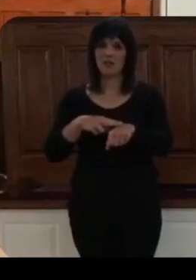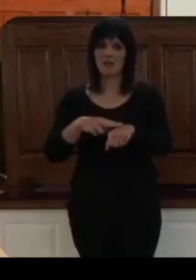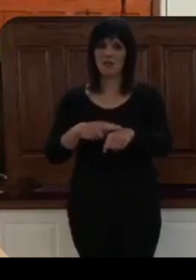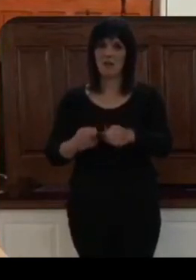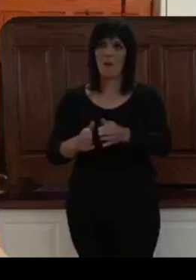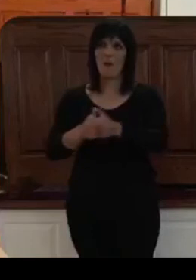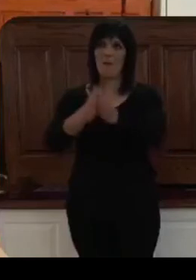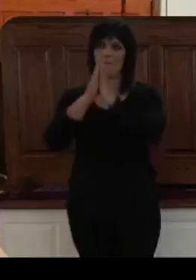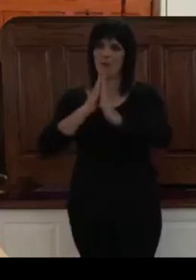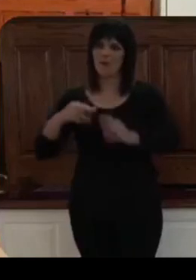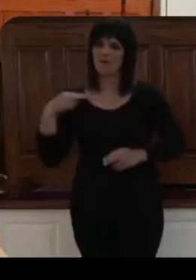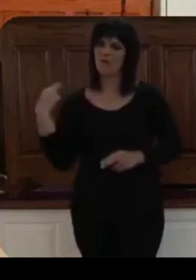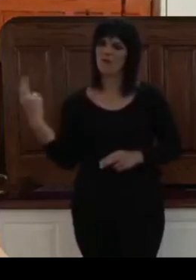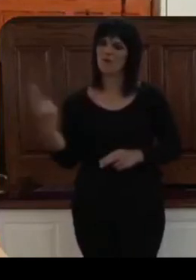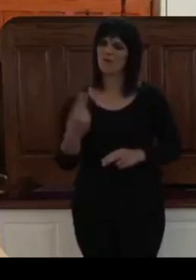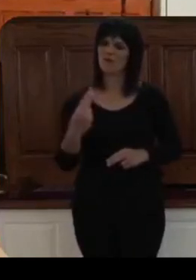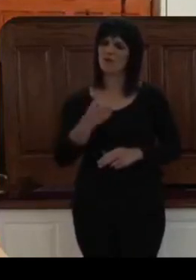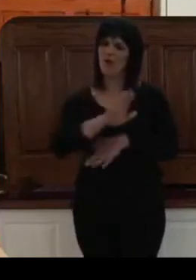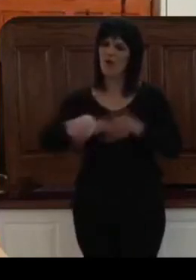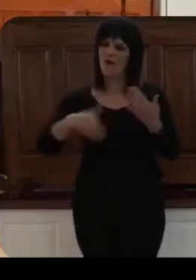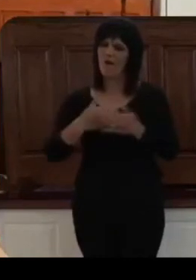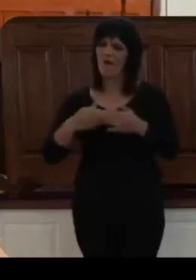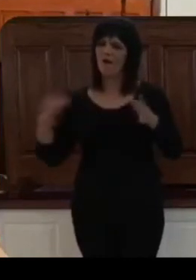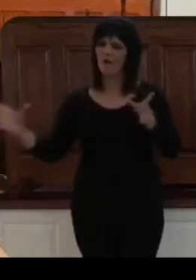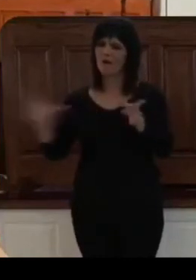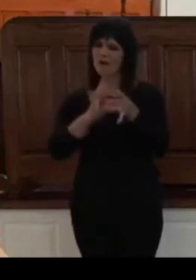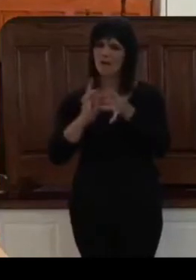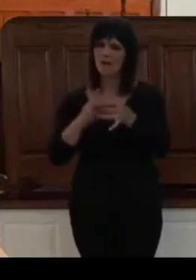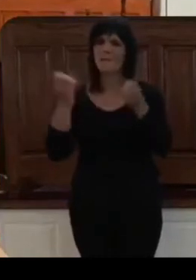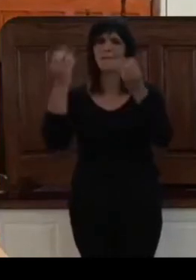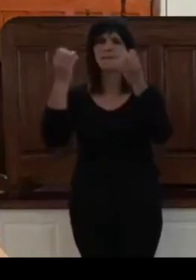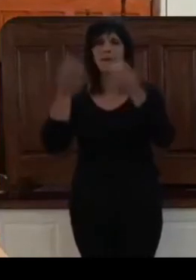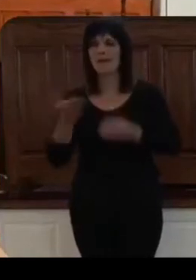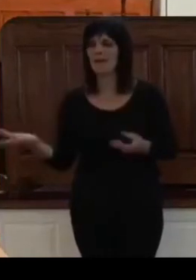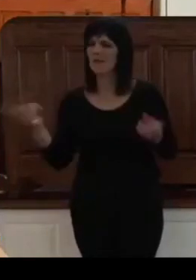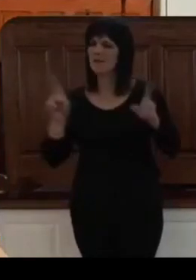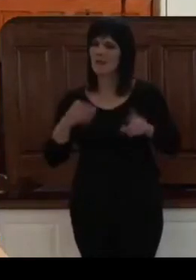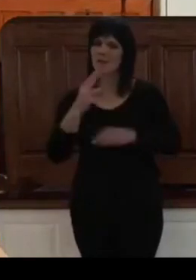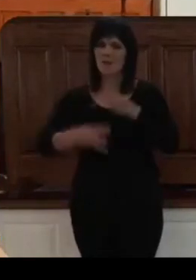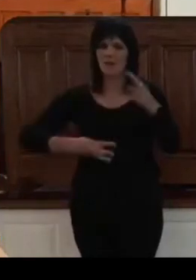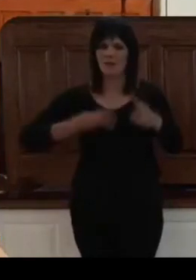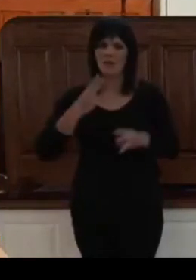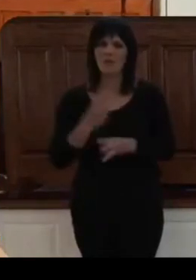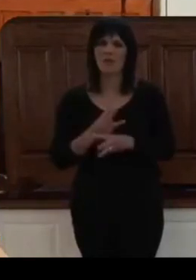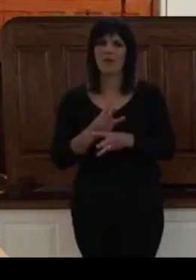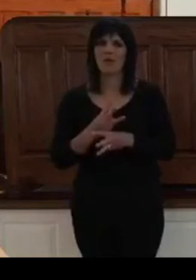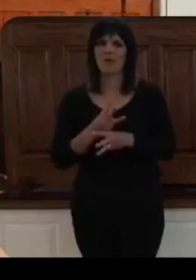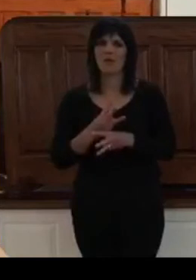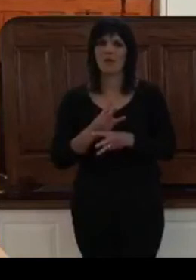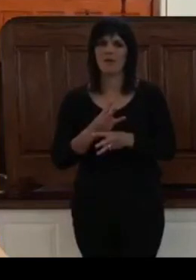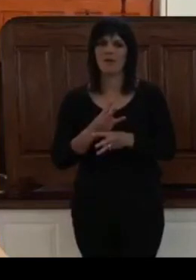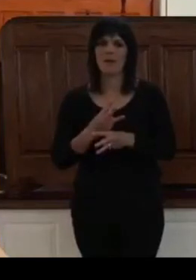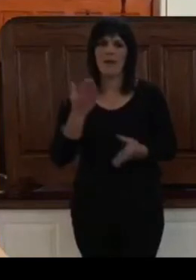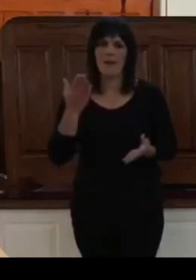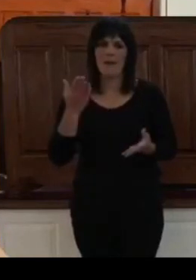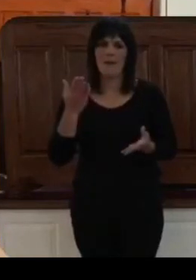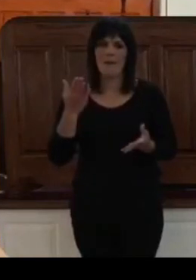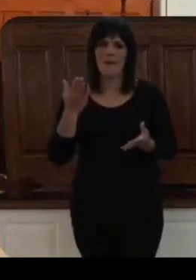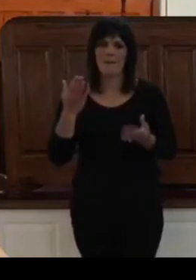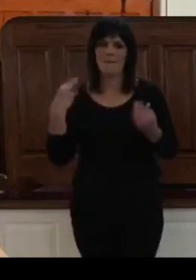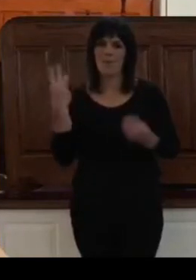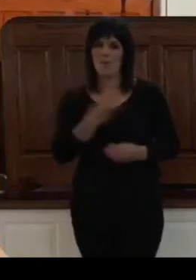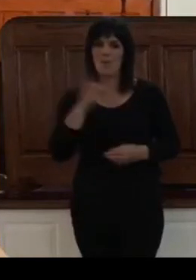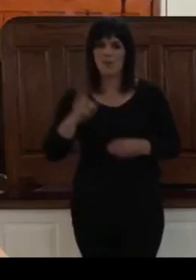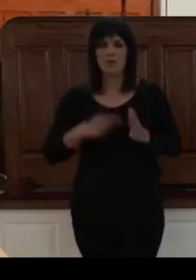for us all to come together in multiple things that are going on in our world today. May we be the shining examples as believers of